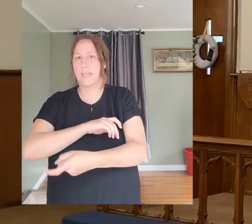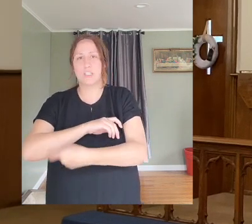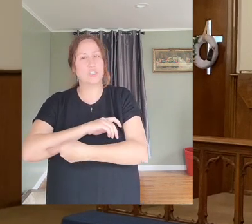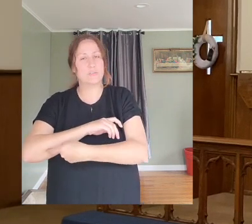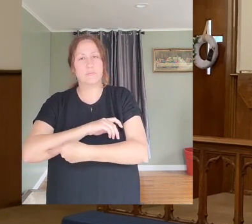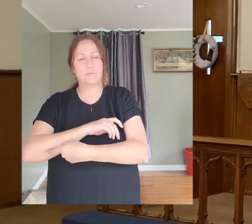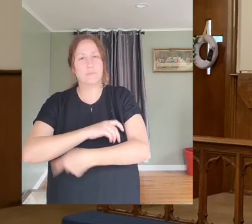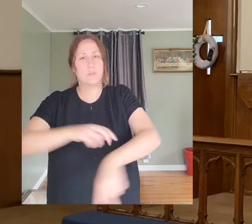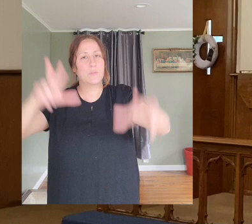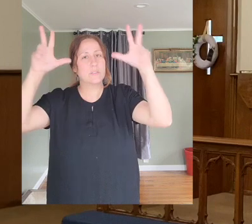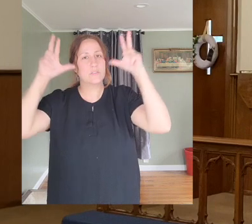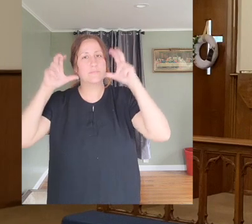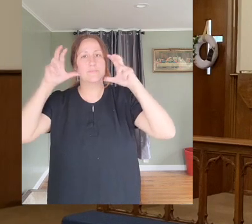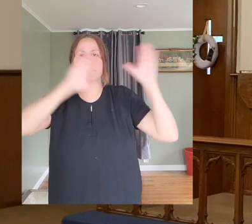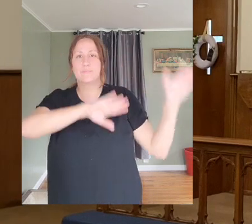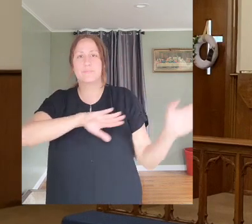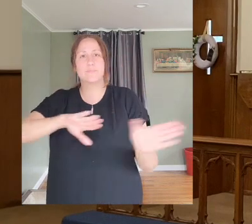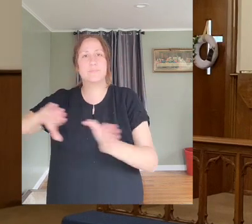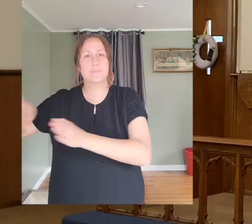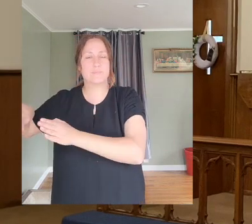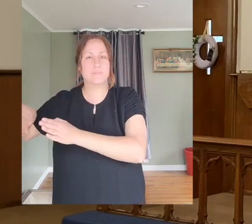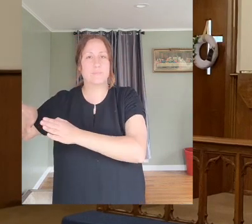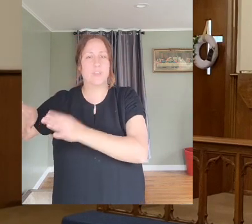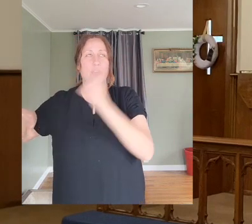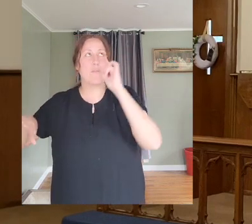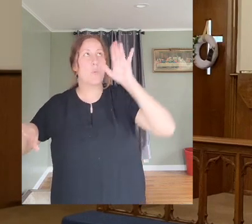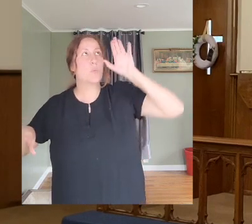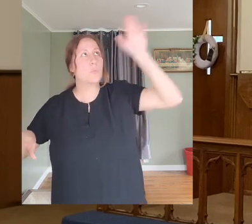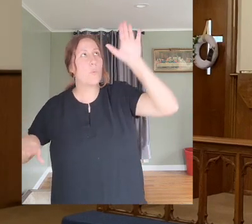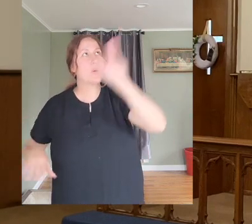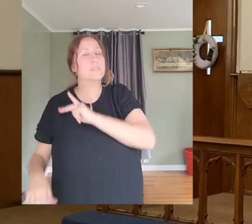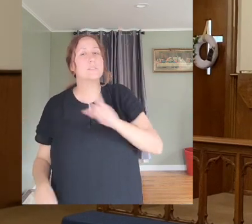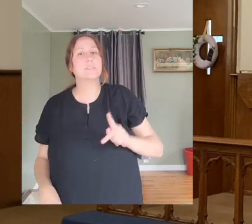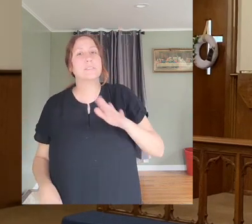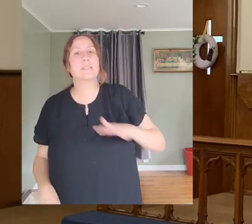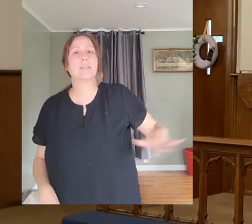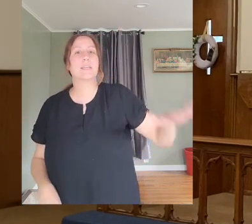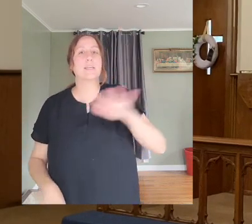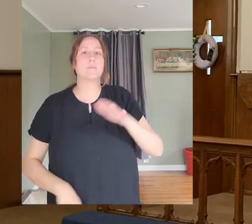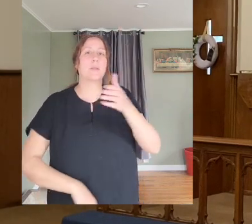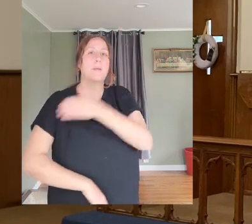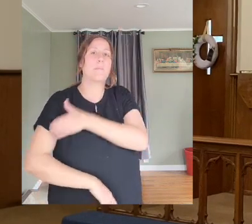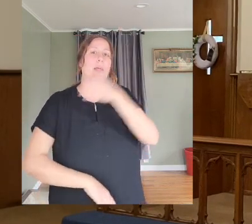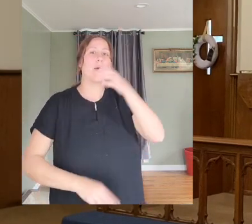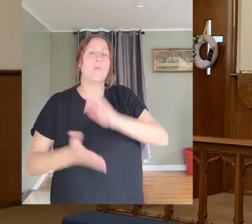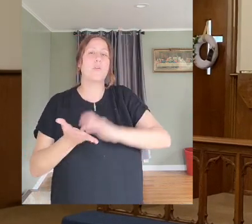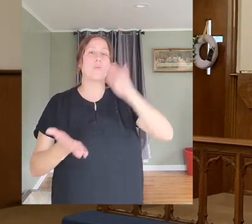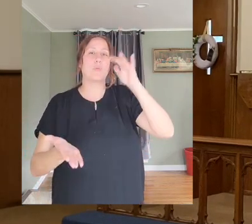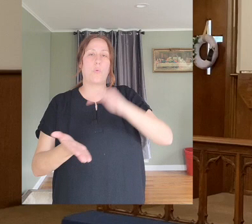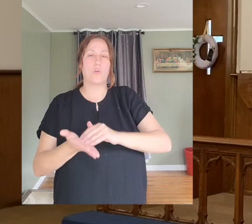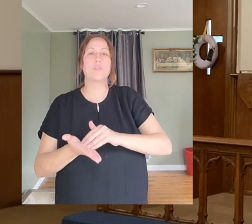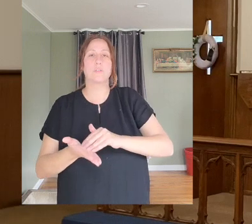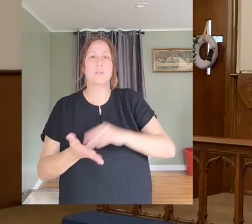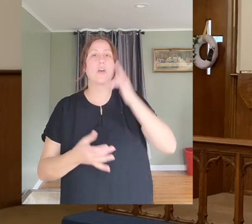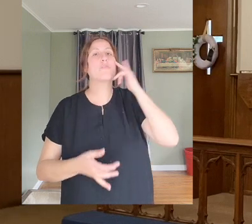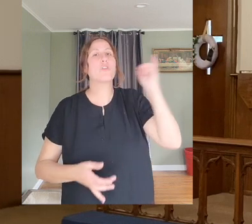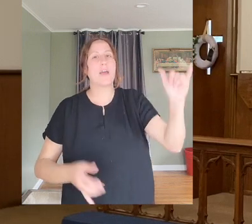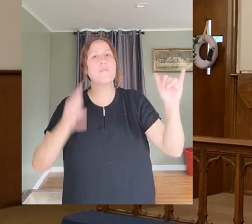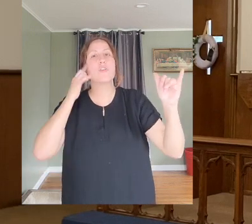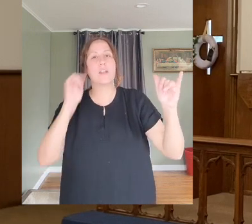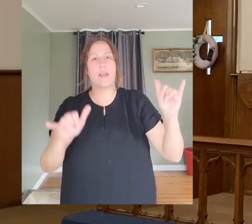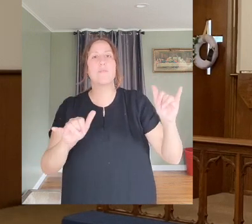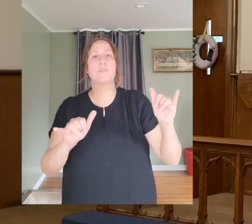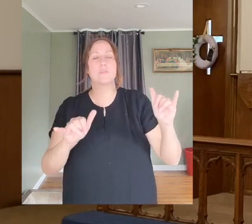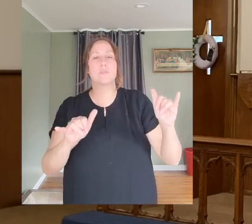temptation, but deliver us from evil. For thine is the kingdom, and the power, and the glory, forever and